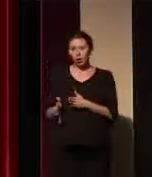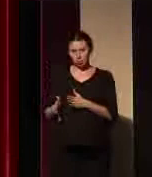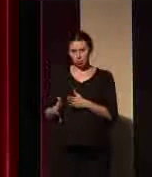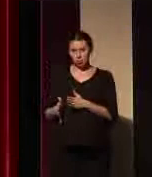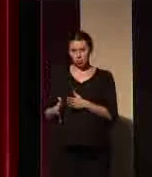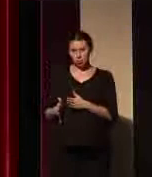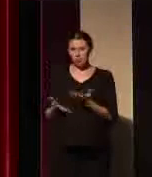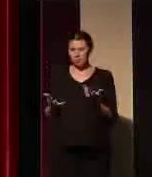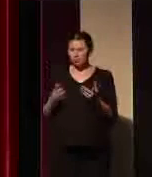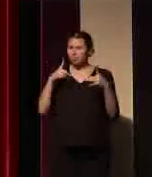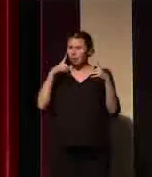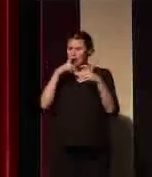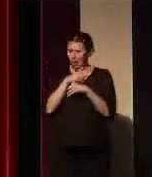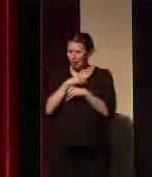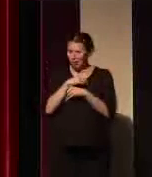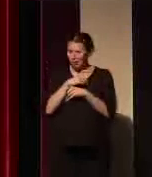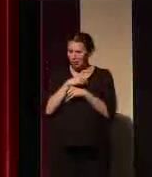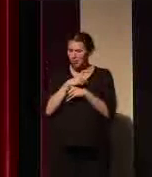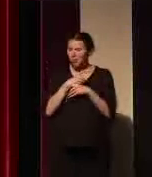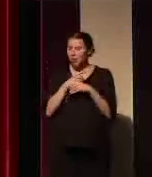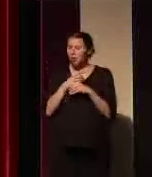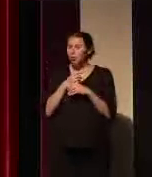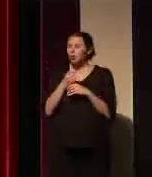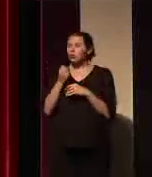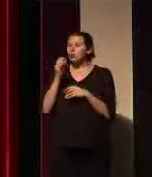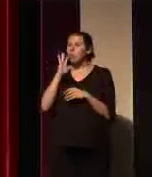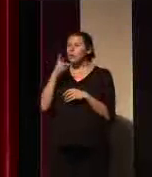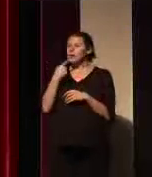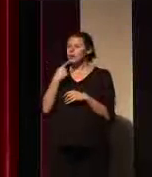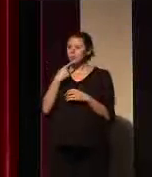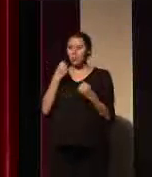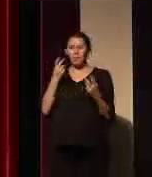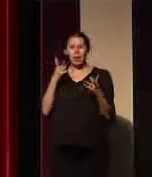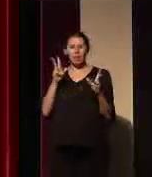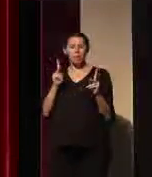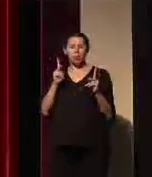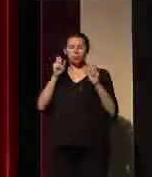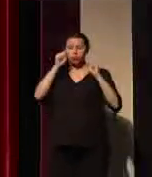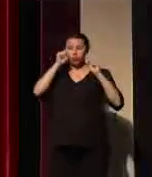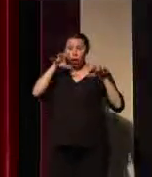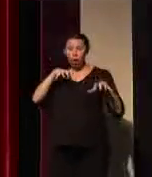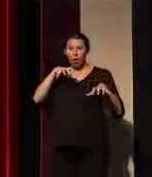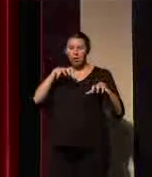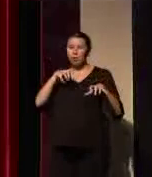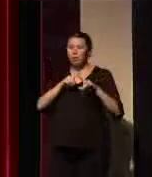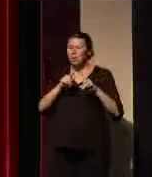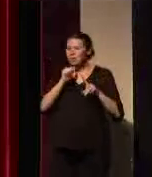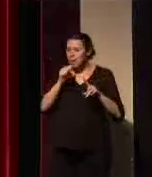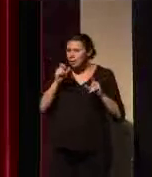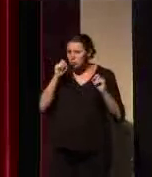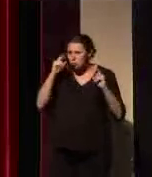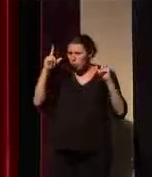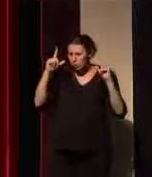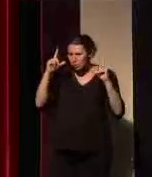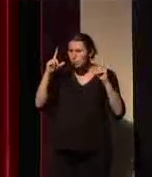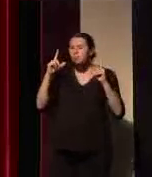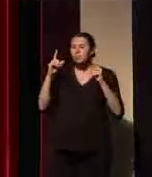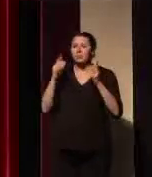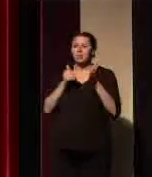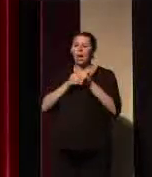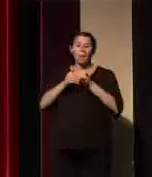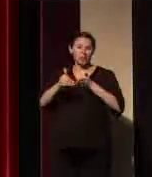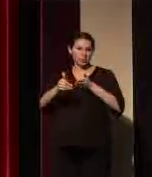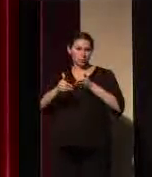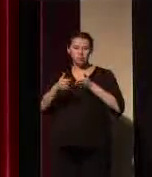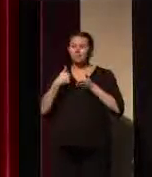bit complicated. But I will tell you, everybody was so shocked, but really it's not shocking at all. This is very, very common. I see this in